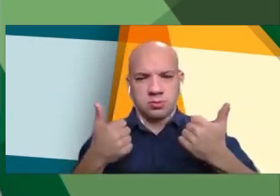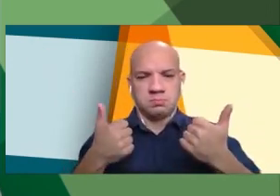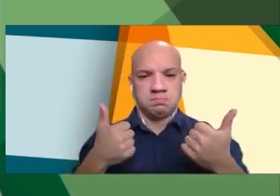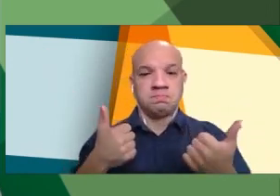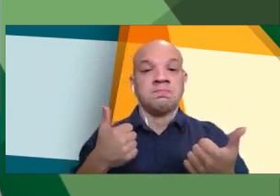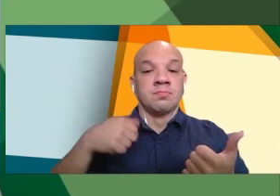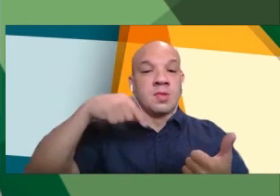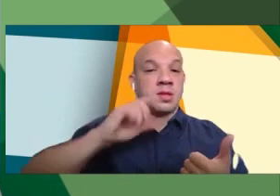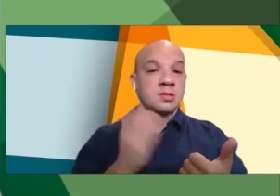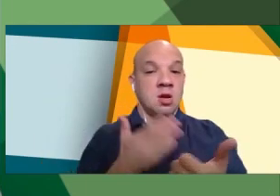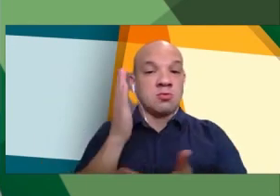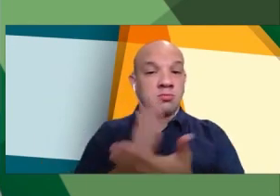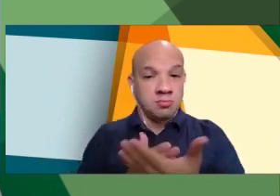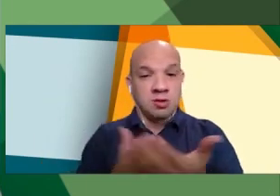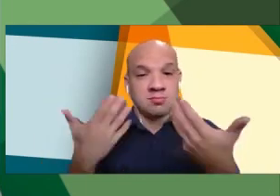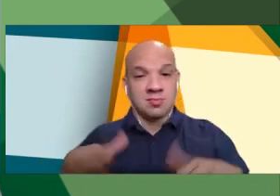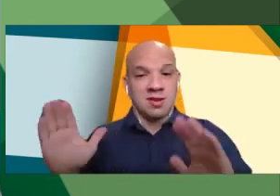part. Now